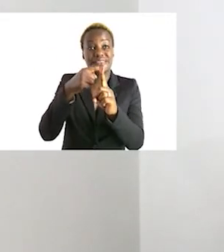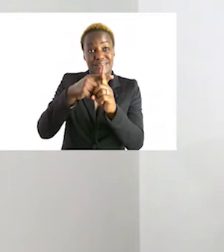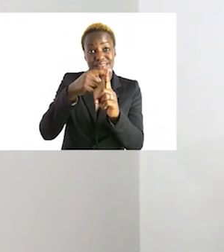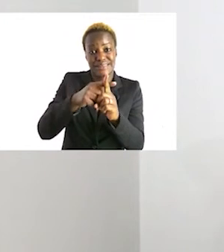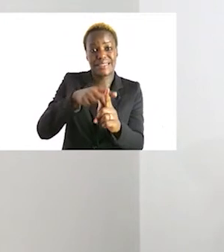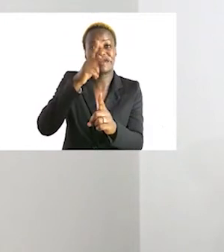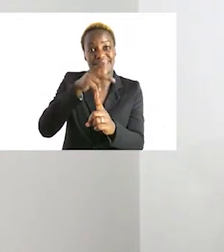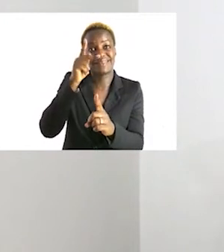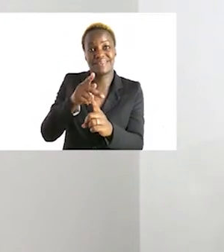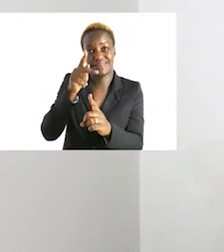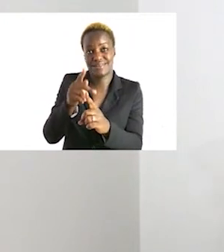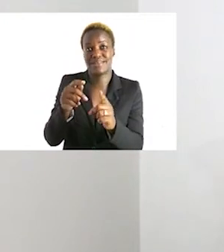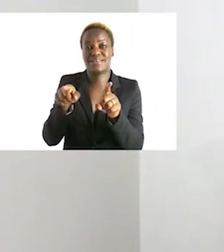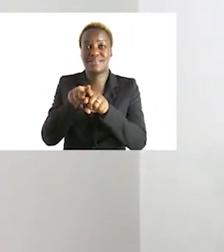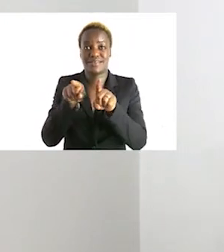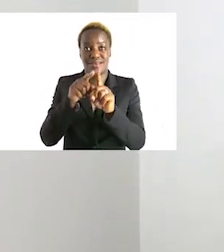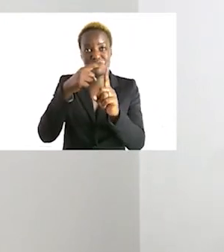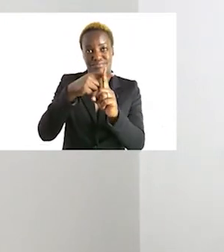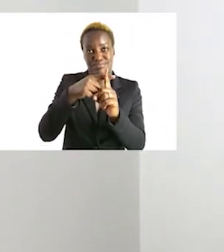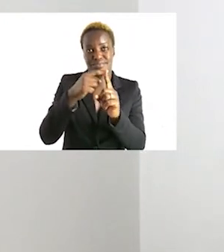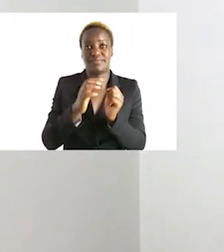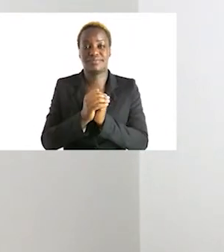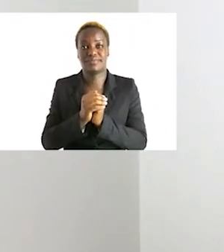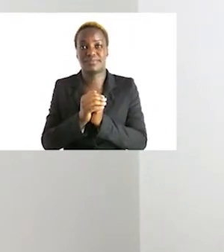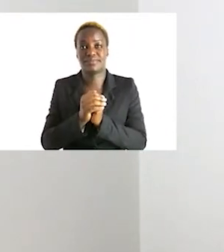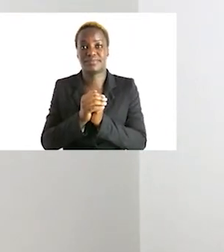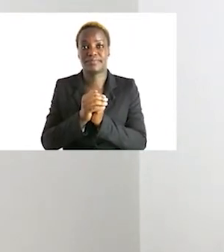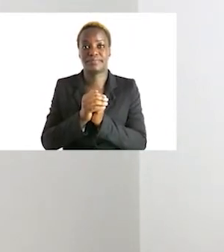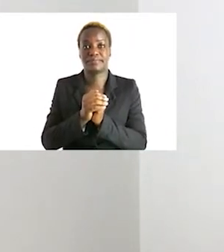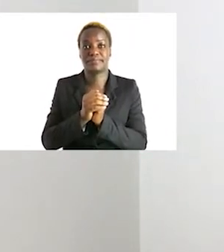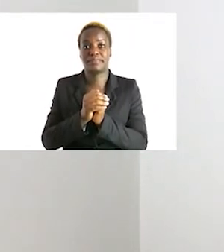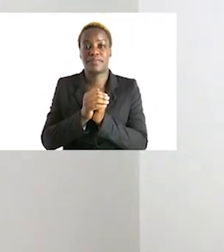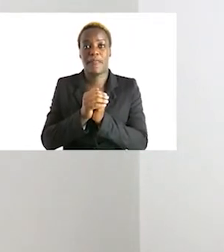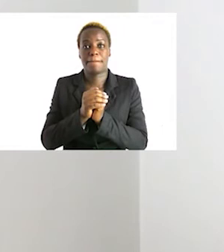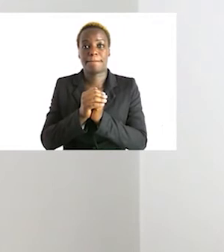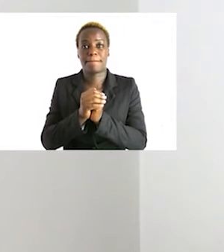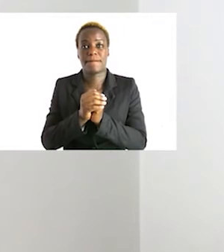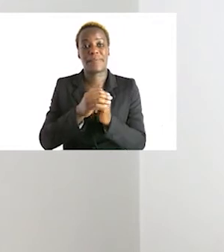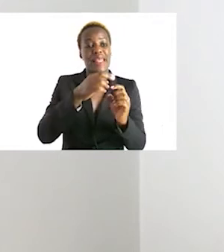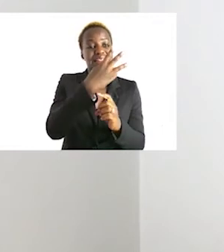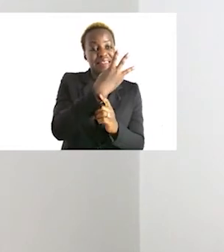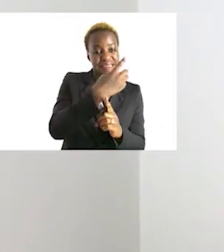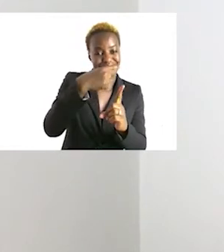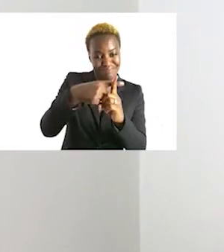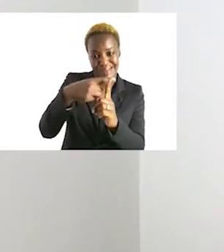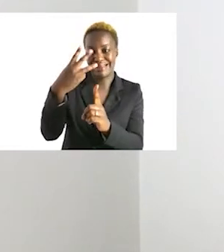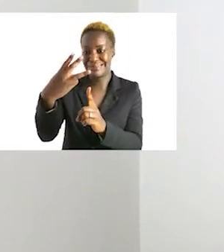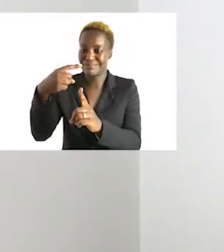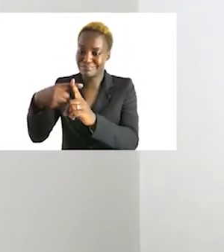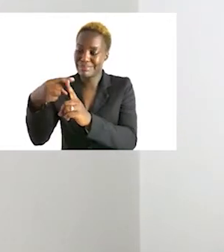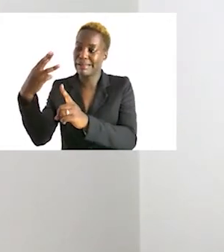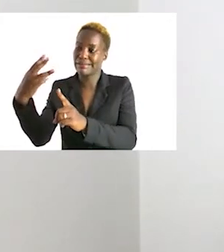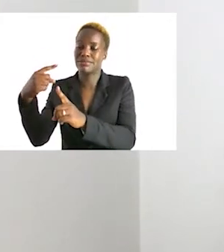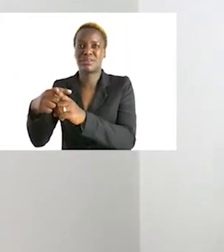3 plus another 3, plus another 3. This means we